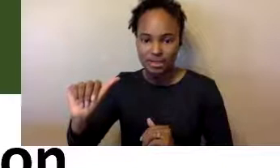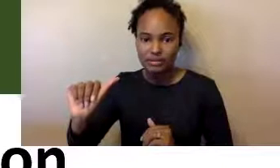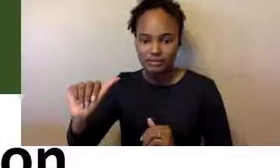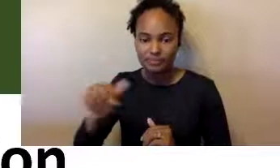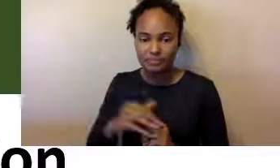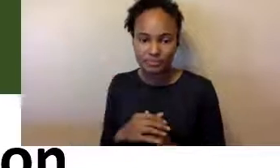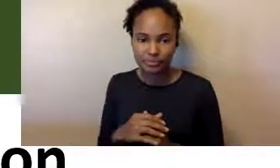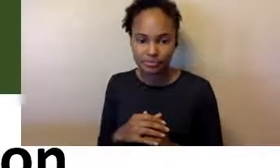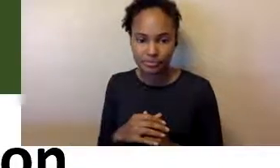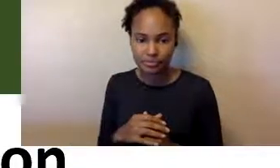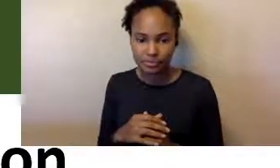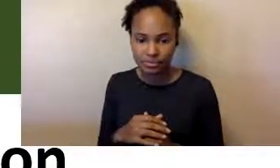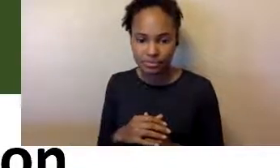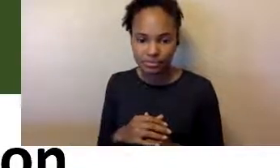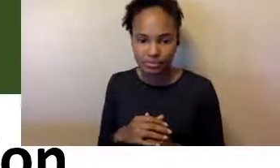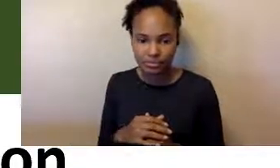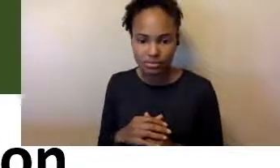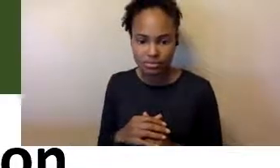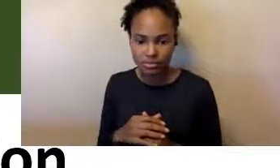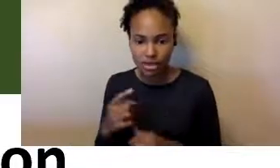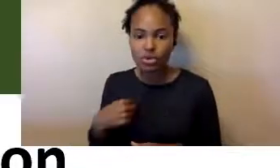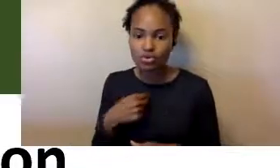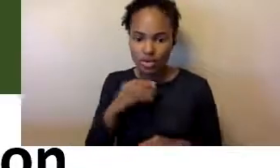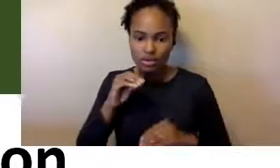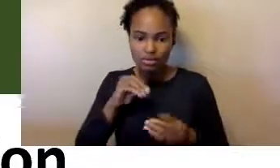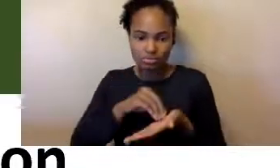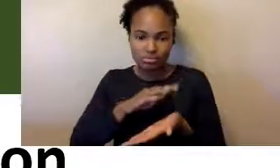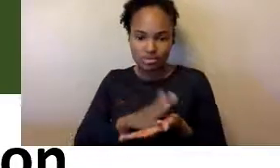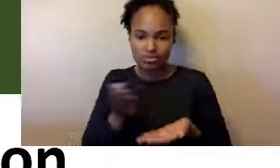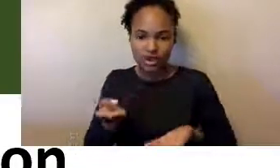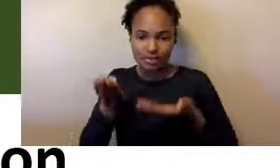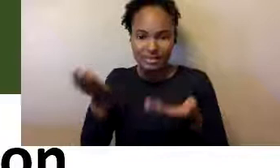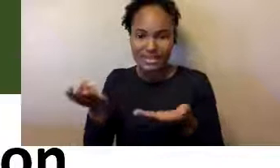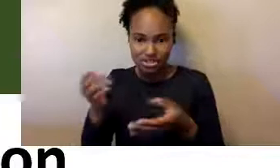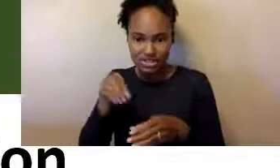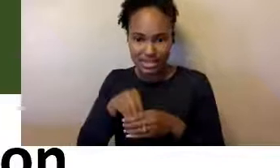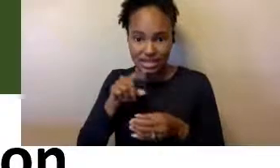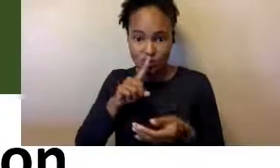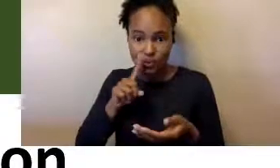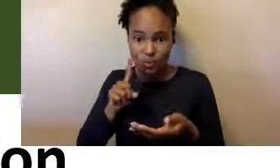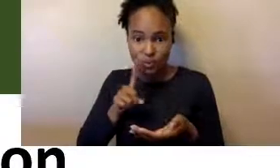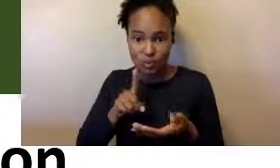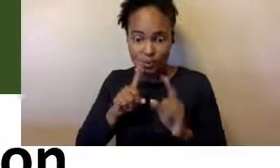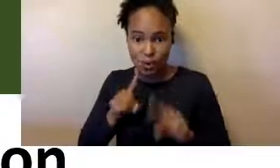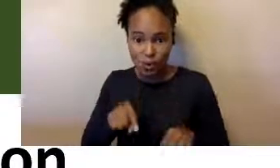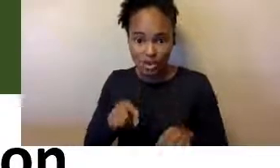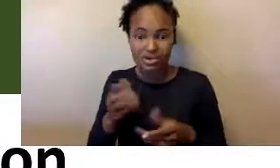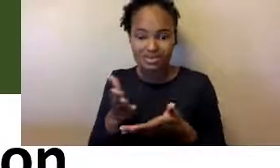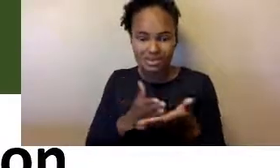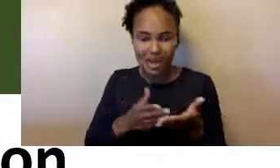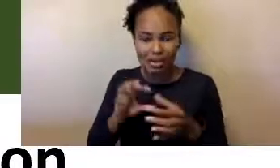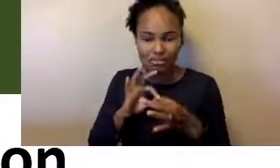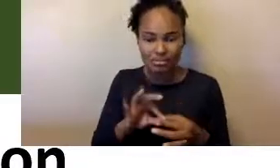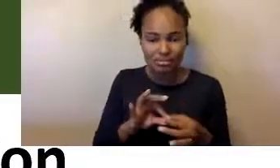our recommendations in that report was legislation. And we have asked the